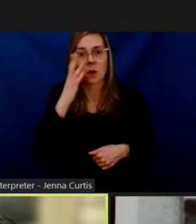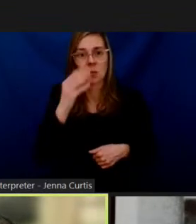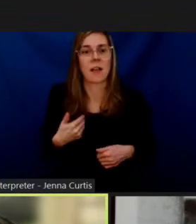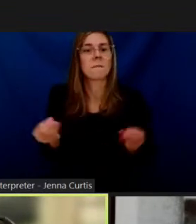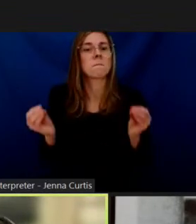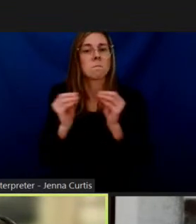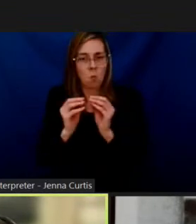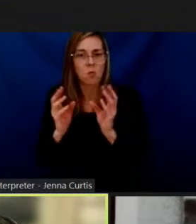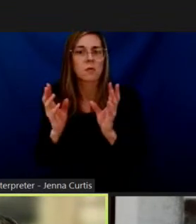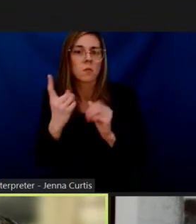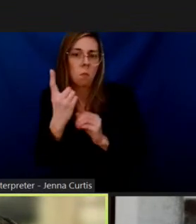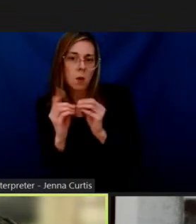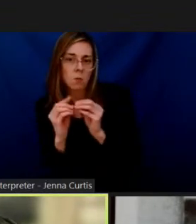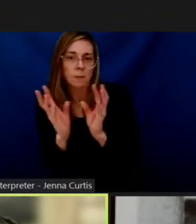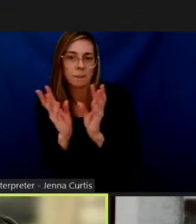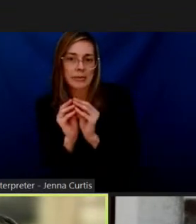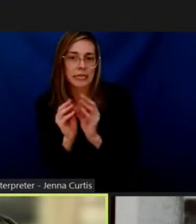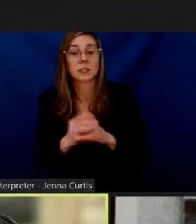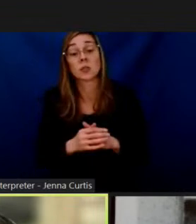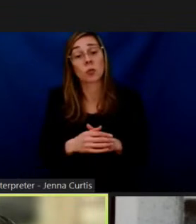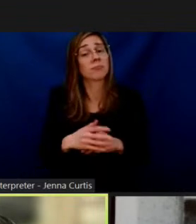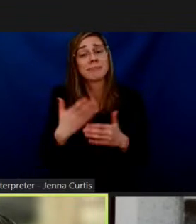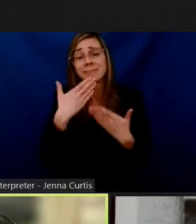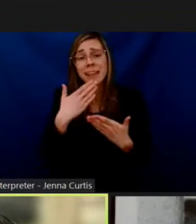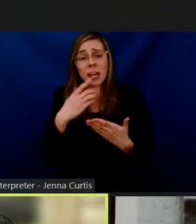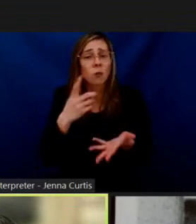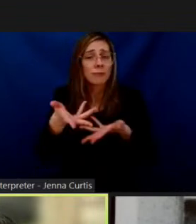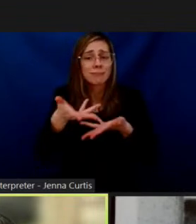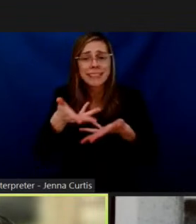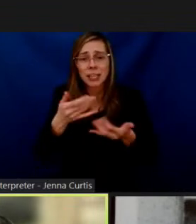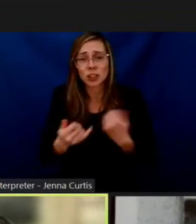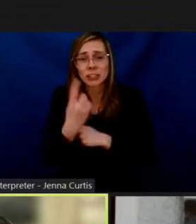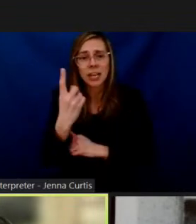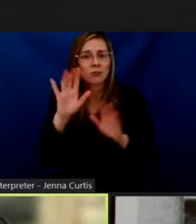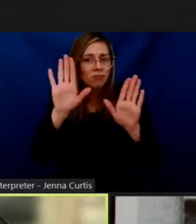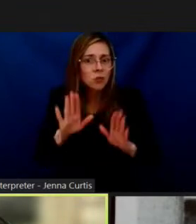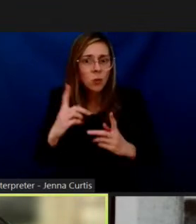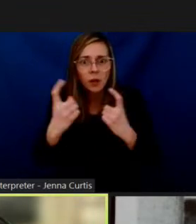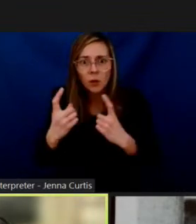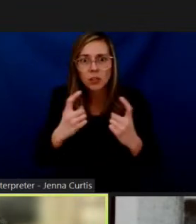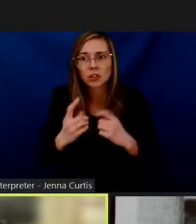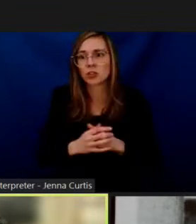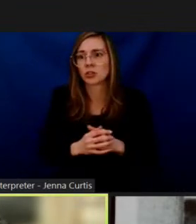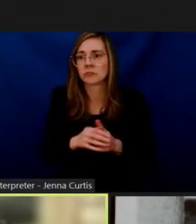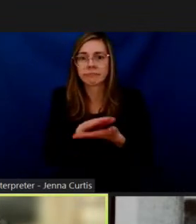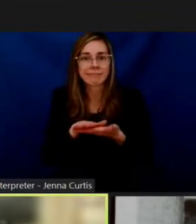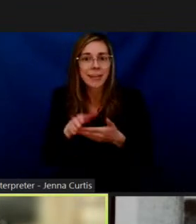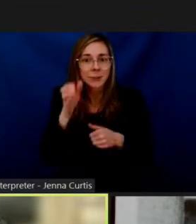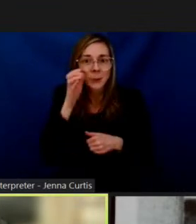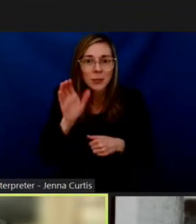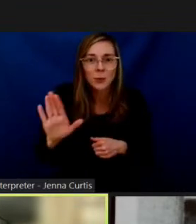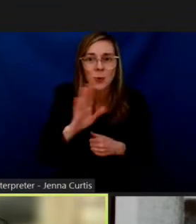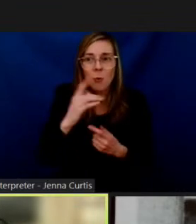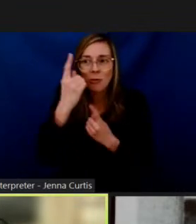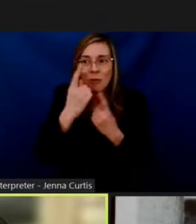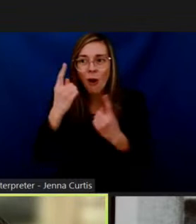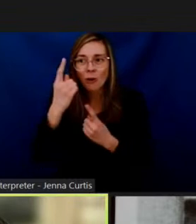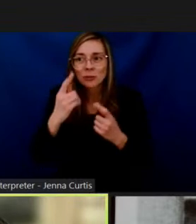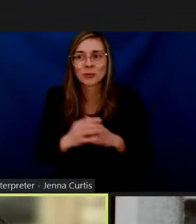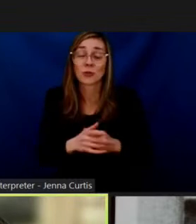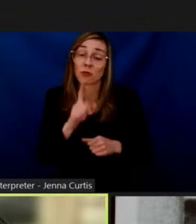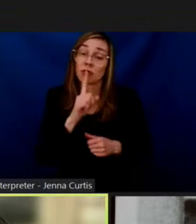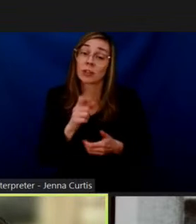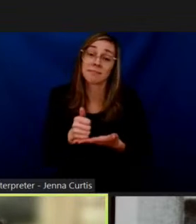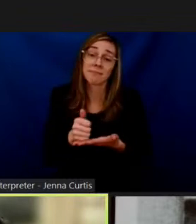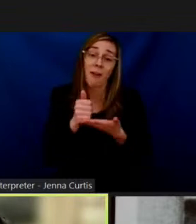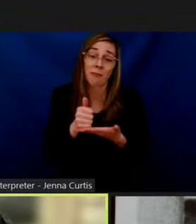really appreciate the engagement today. There's some really good questions. It's important for us to hear your thoughts as well as we develop this. So it's really helpful to hear